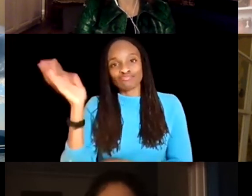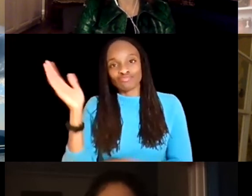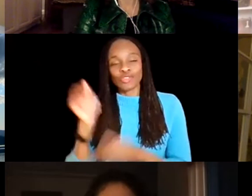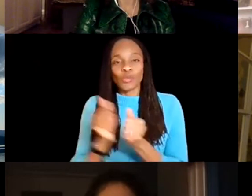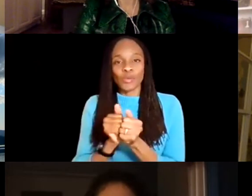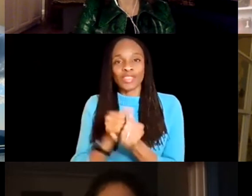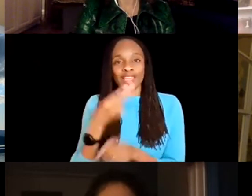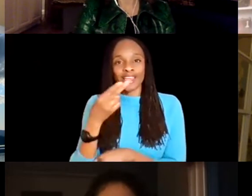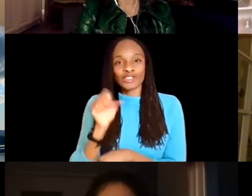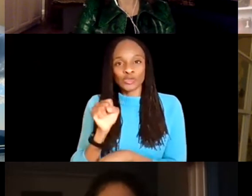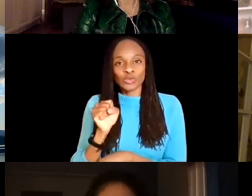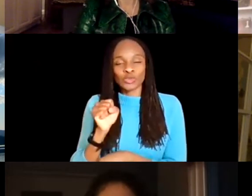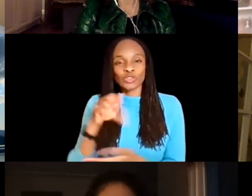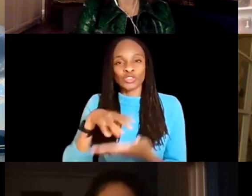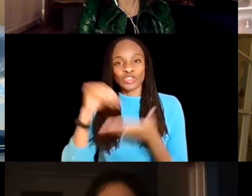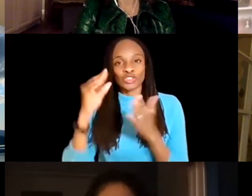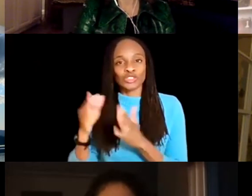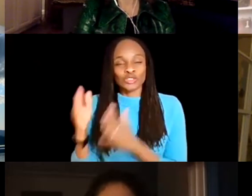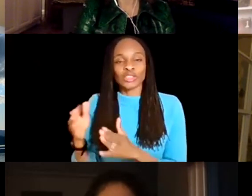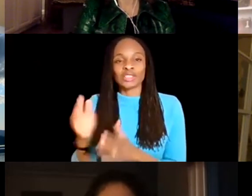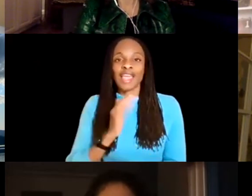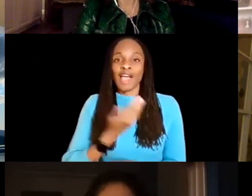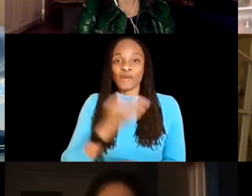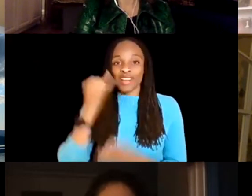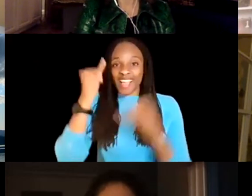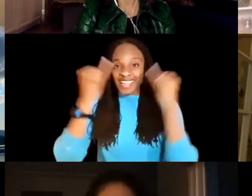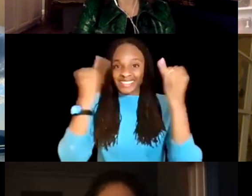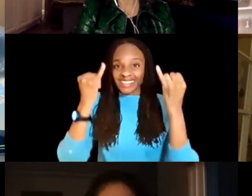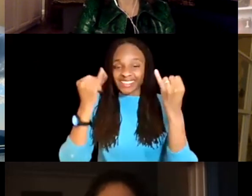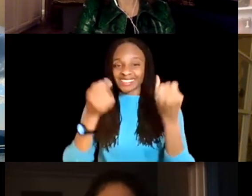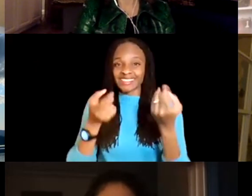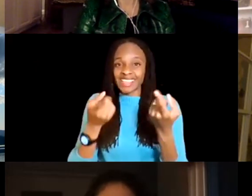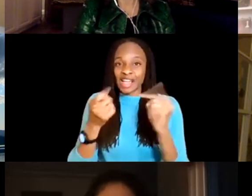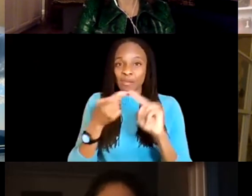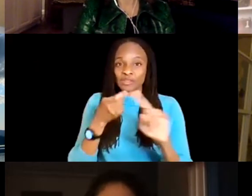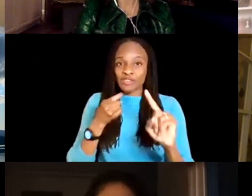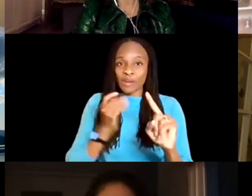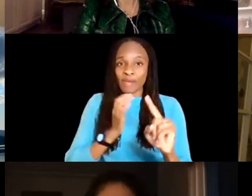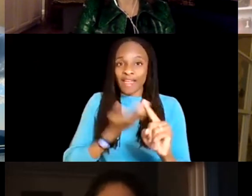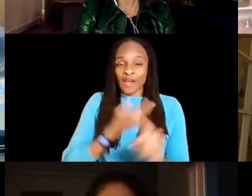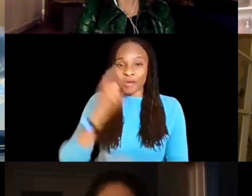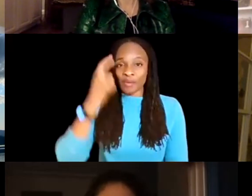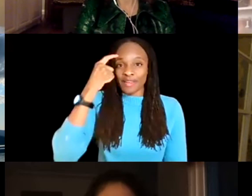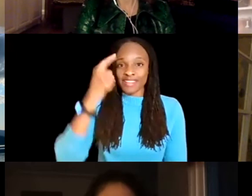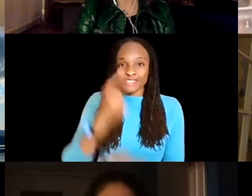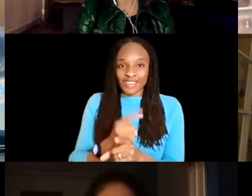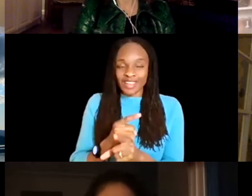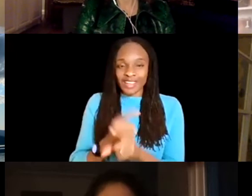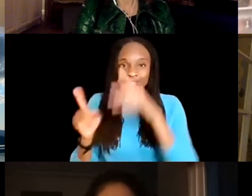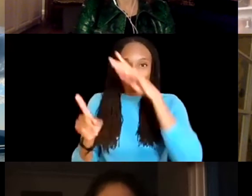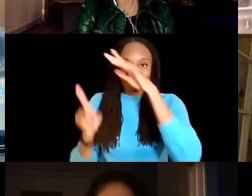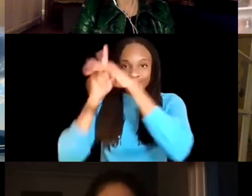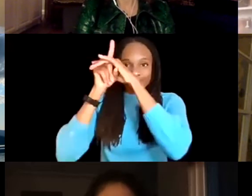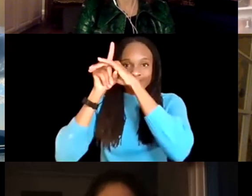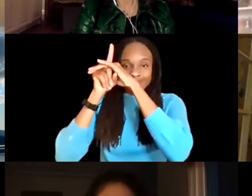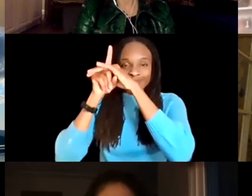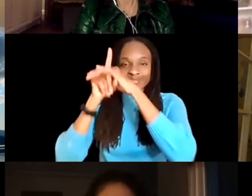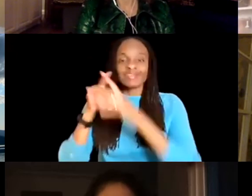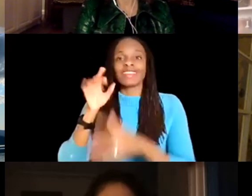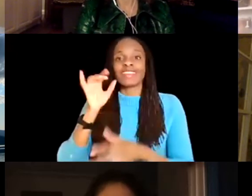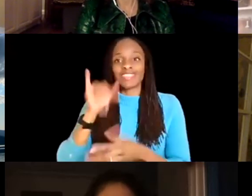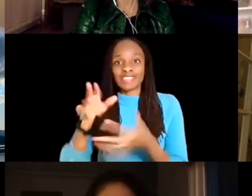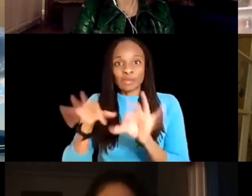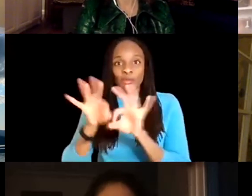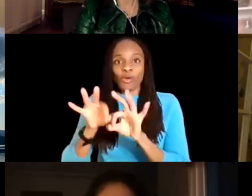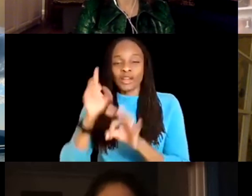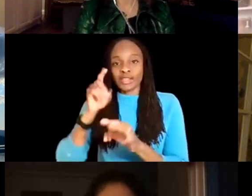it's, you know, our idea come from our minds, right? Like everything just kind of, it pops in your head and it's like, oh, that's important, so we have to